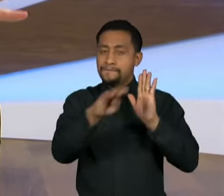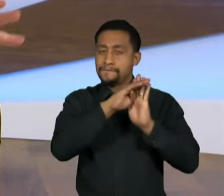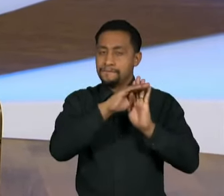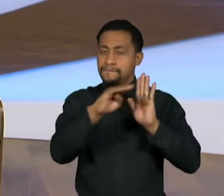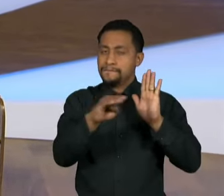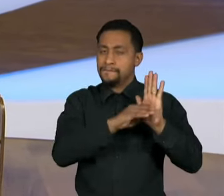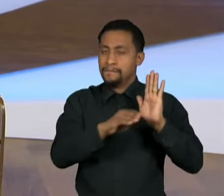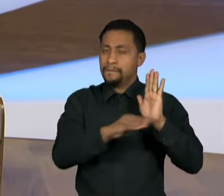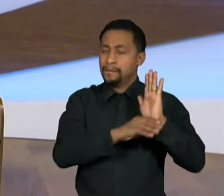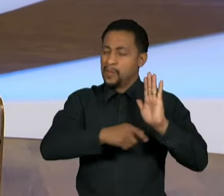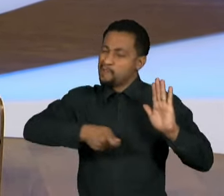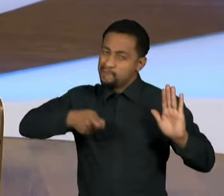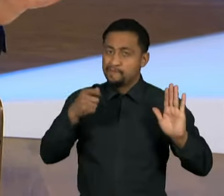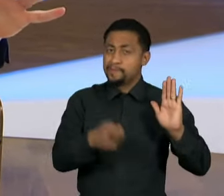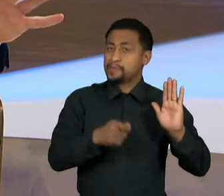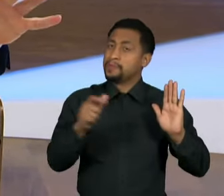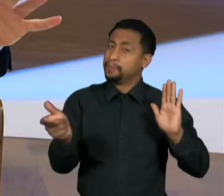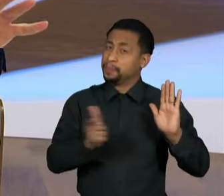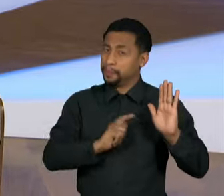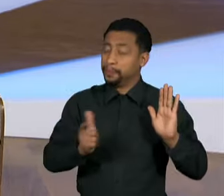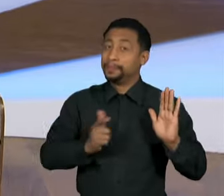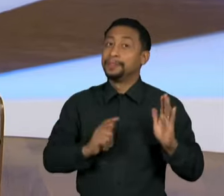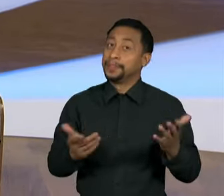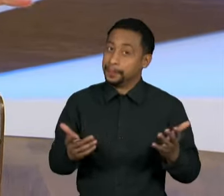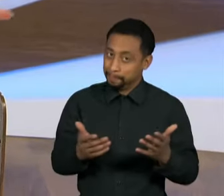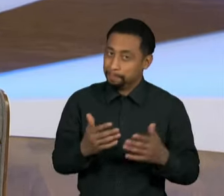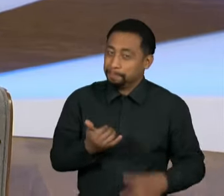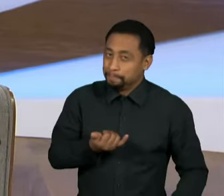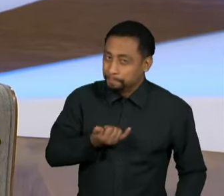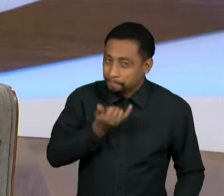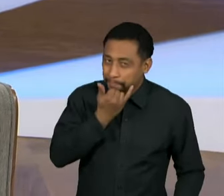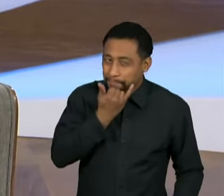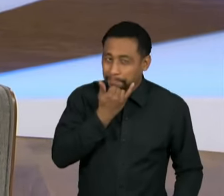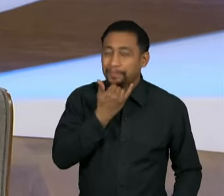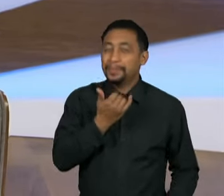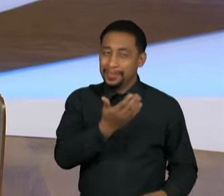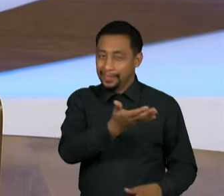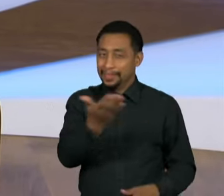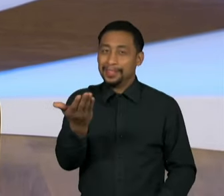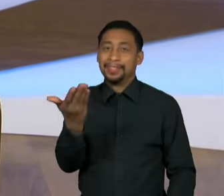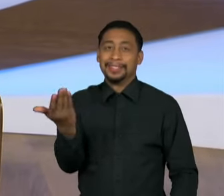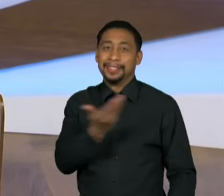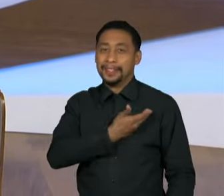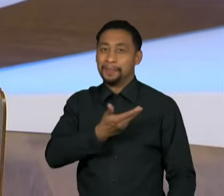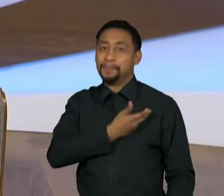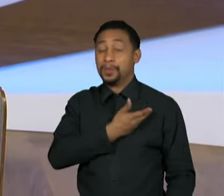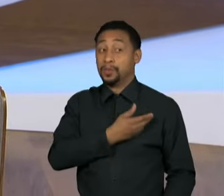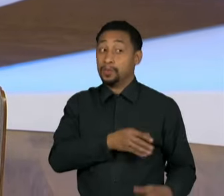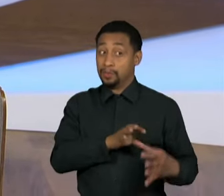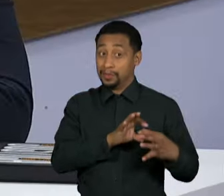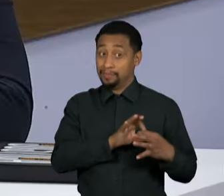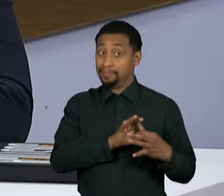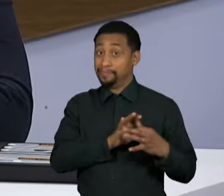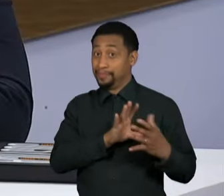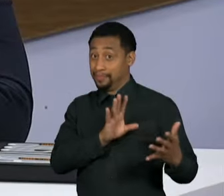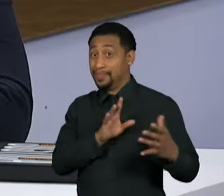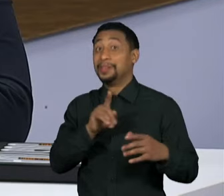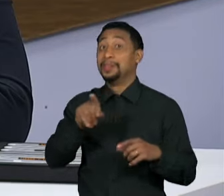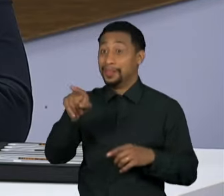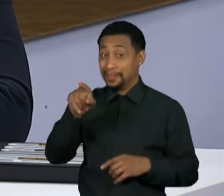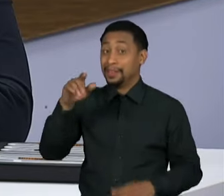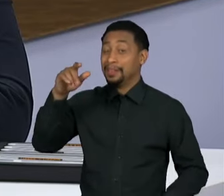in defense of my liberal friends, who are many, including Justice Barroso, for whom I have great